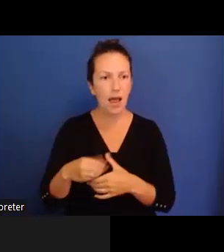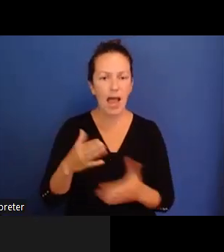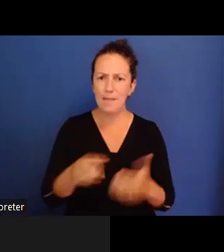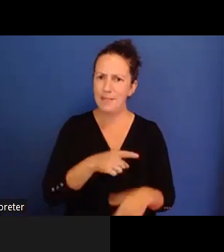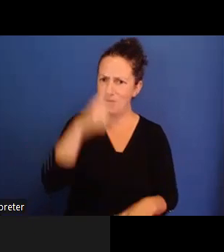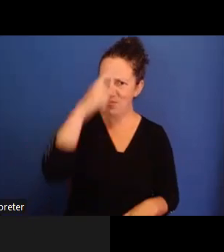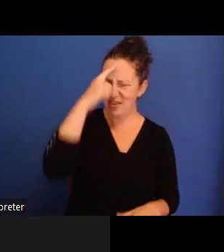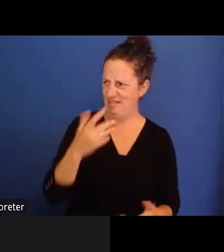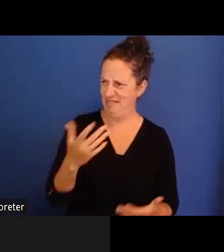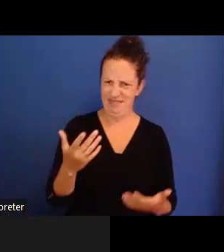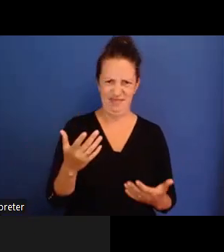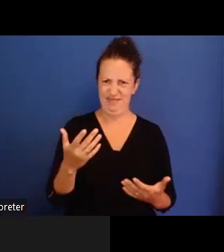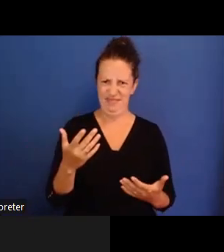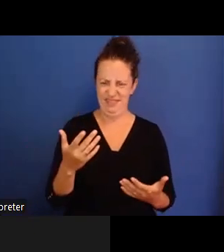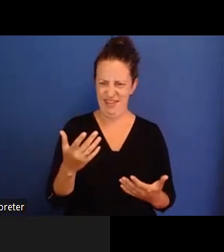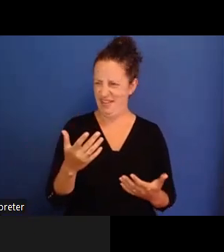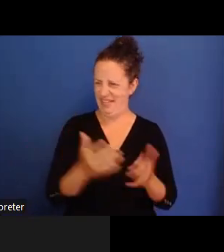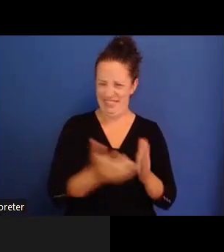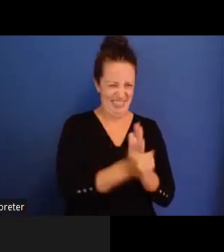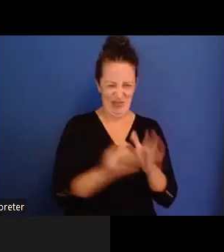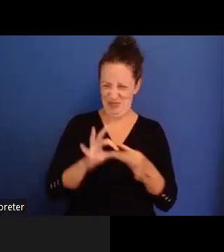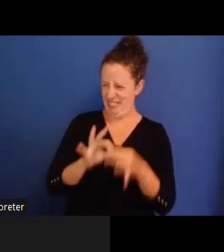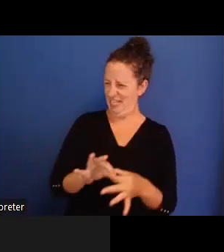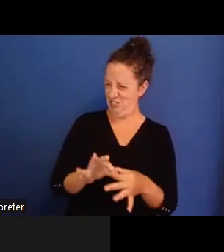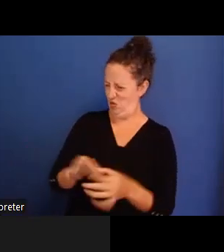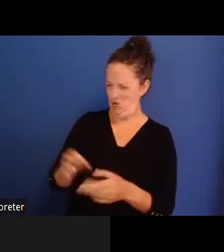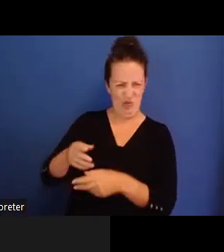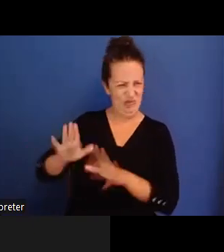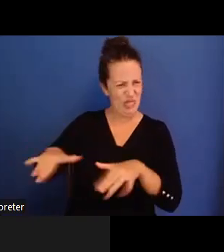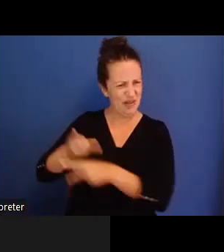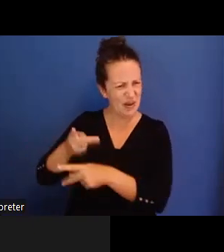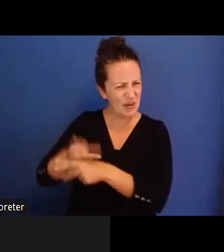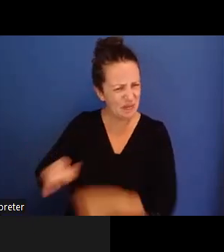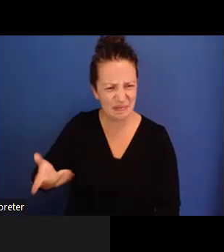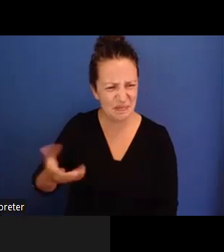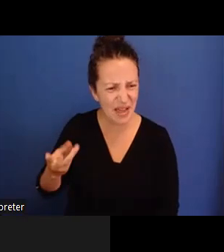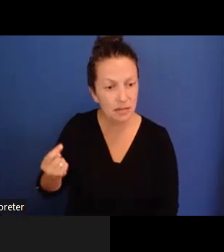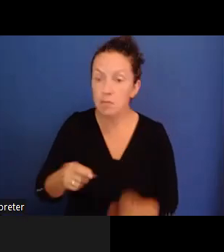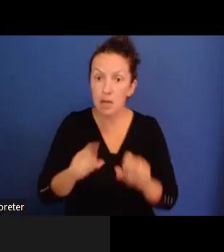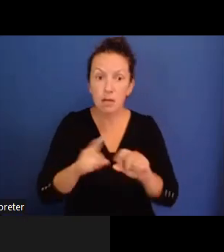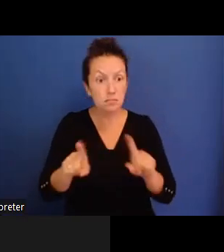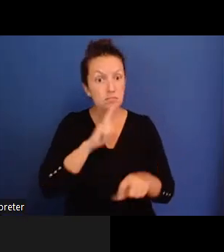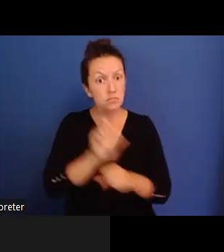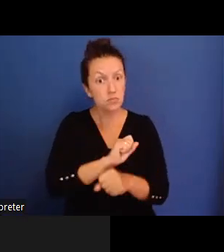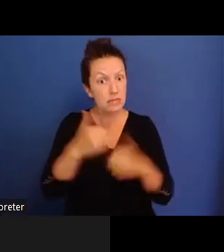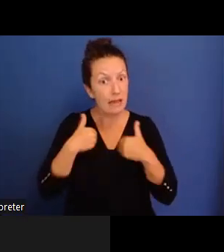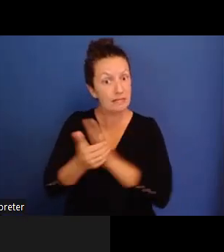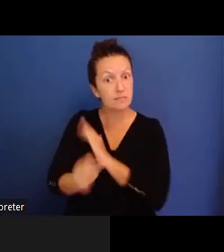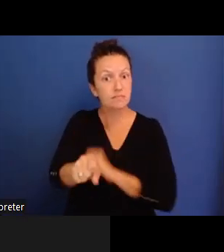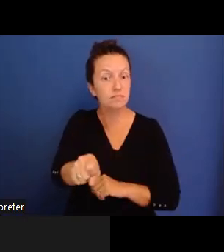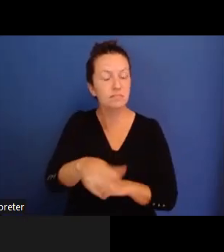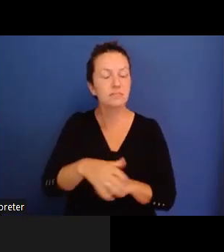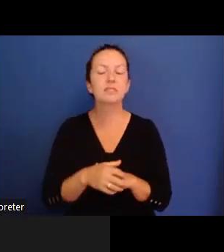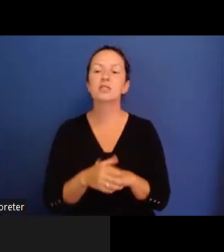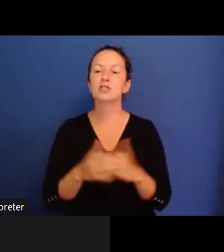going to pull skills from that? But you really can. I mean, so when I hear